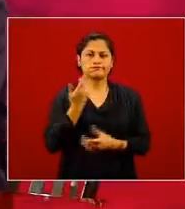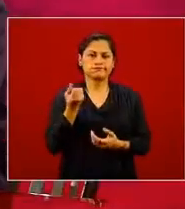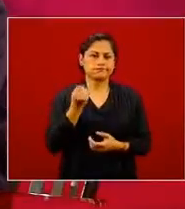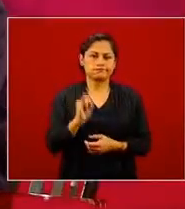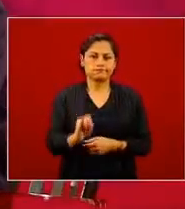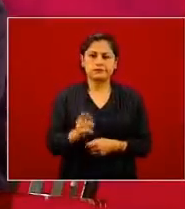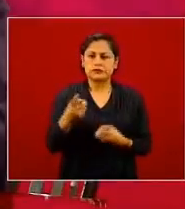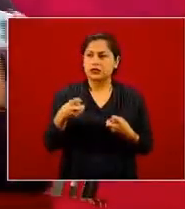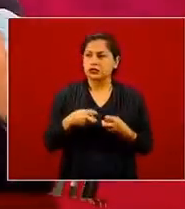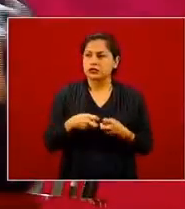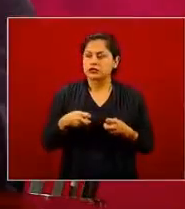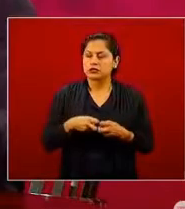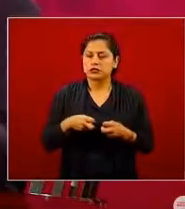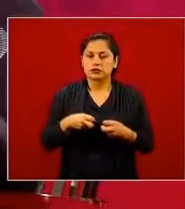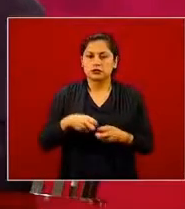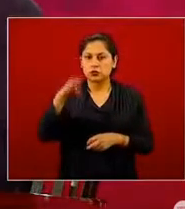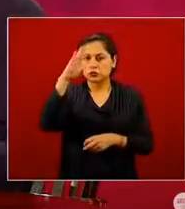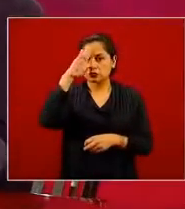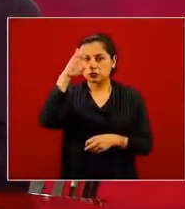person fainting. So